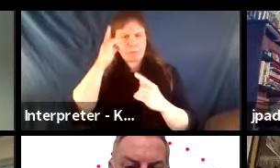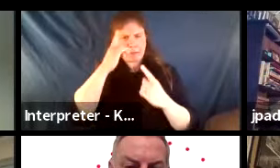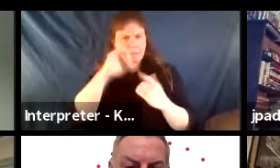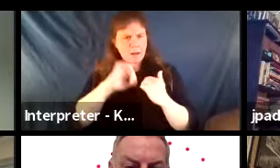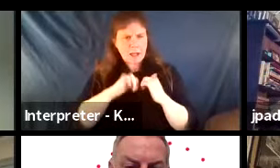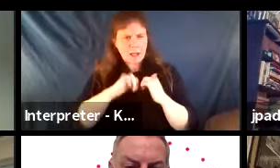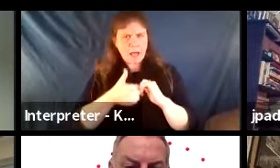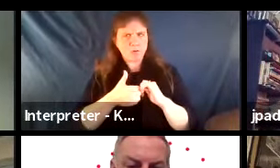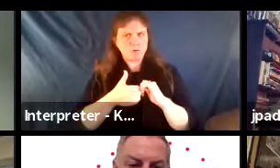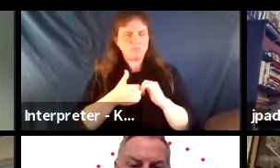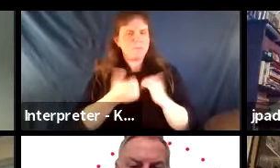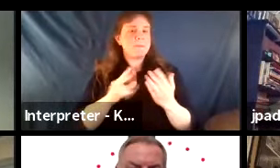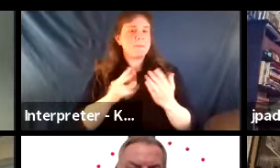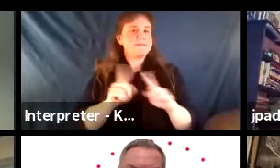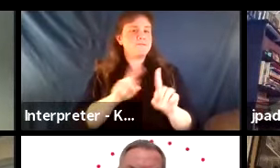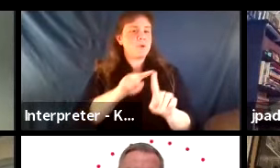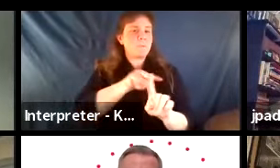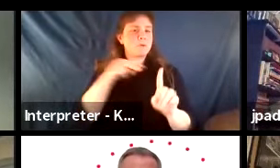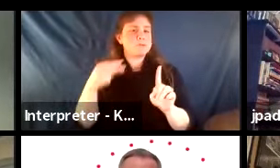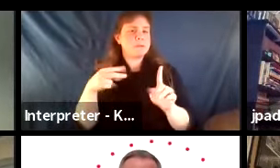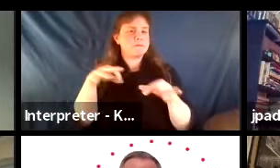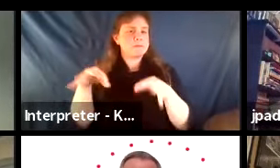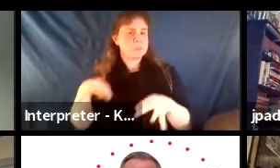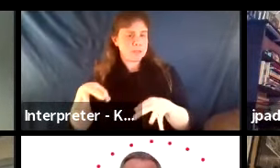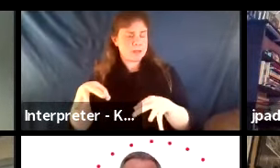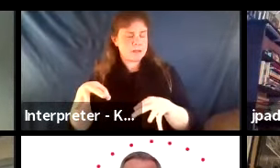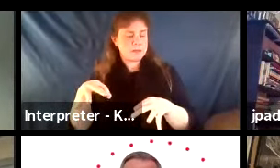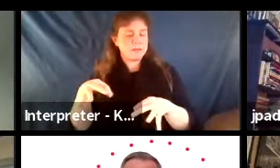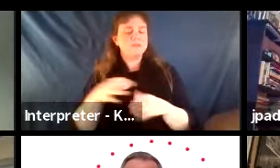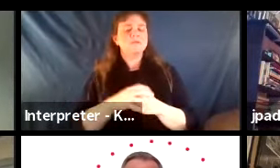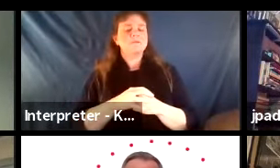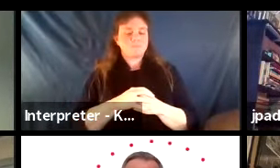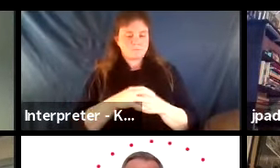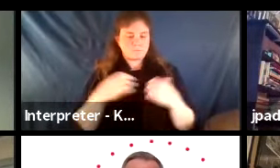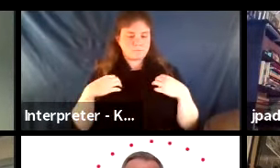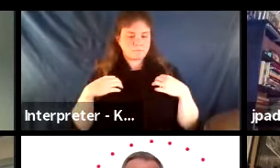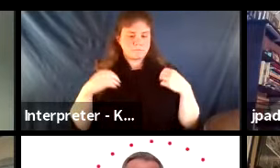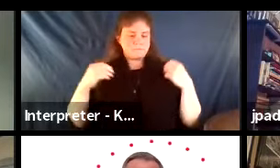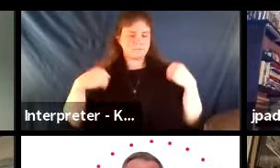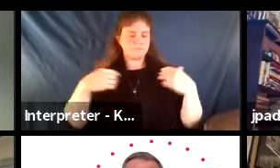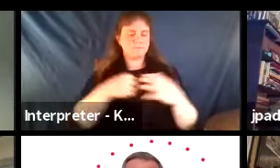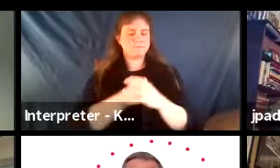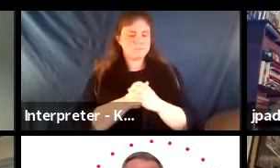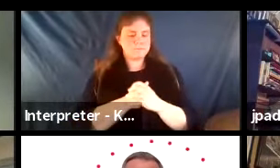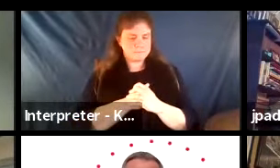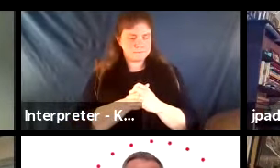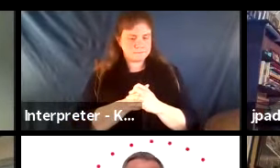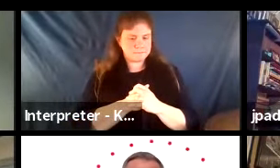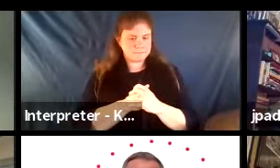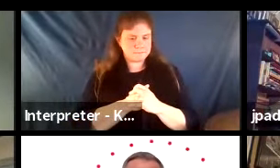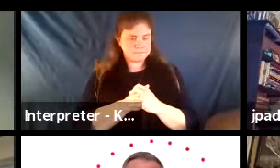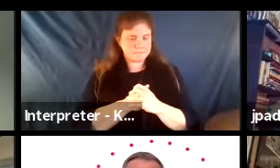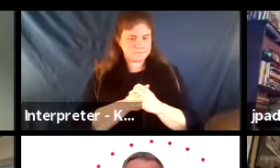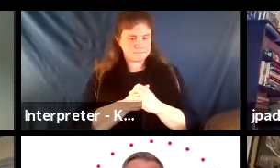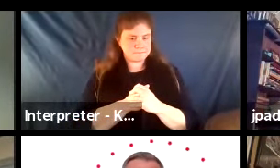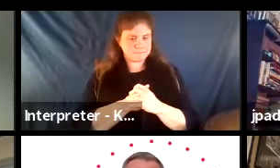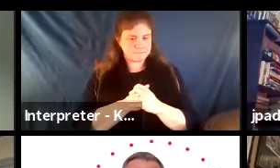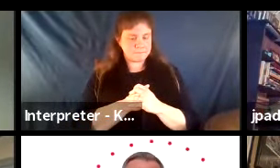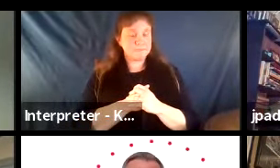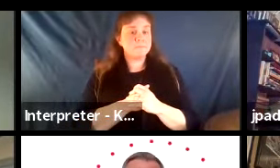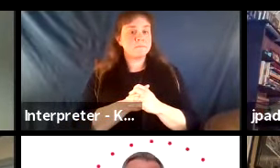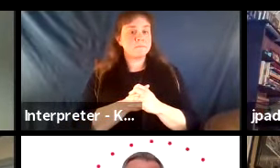different way. But the idea, so the notion there is that